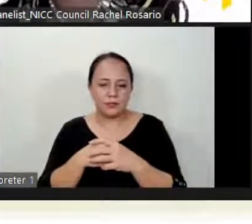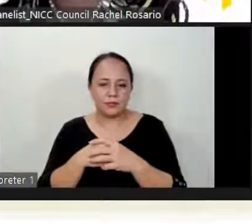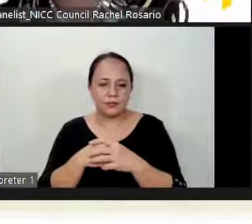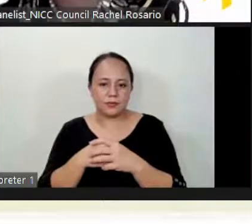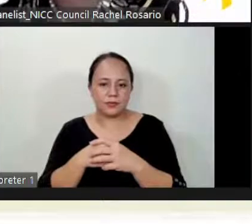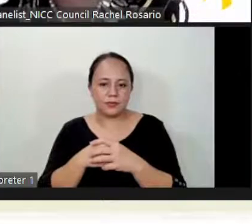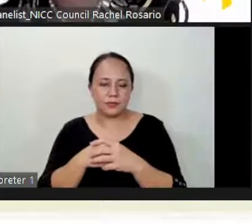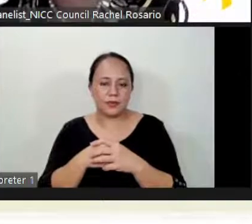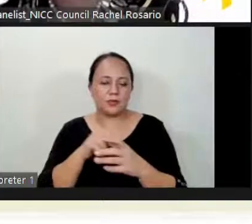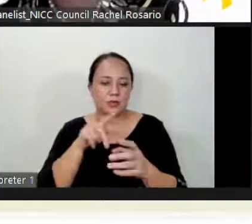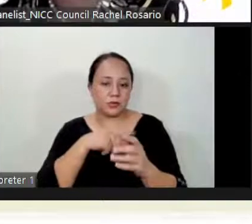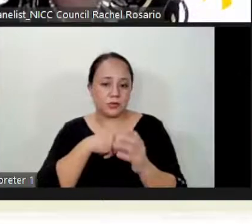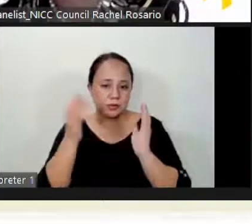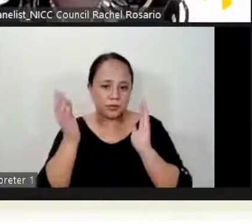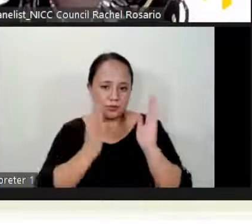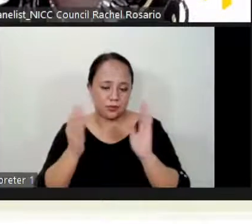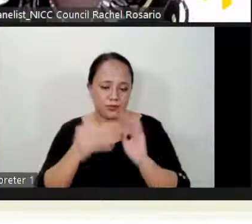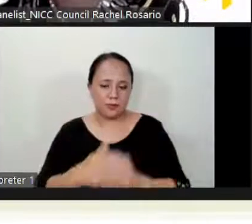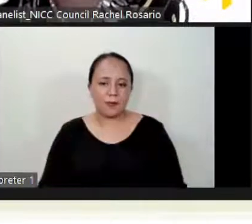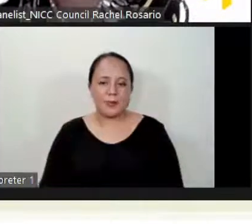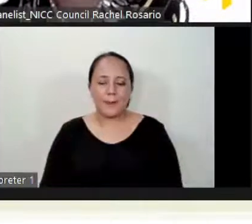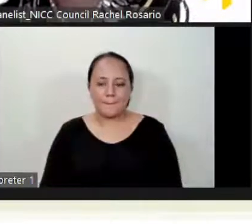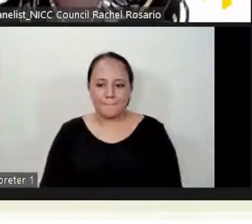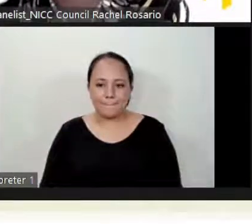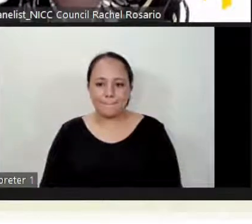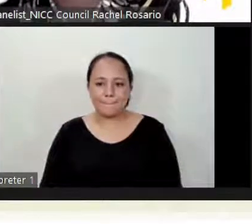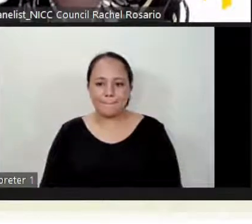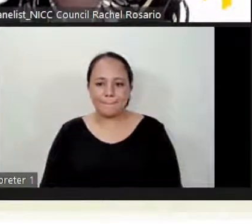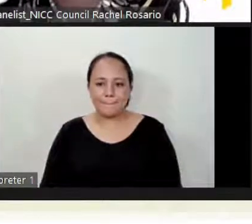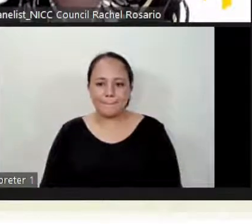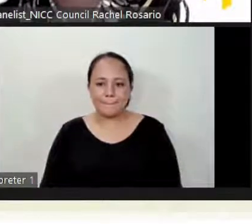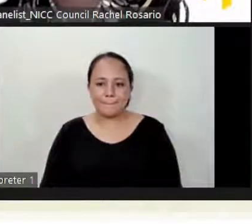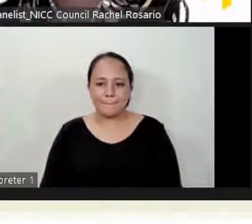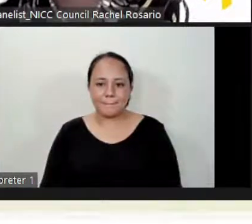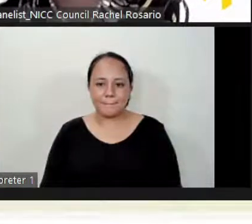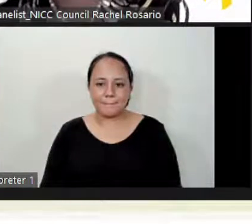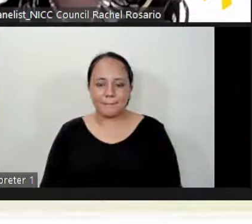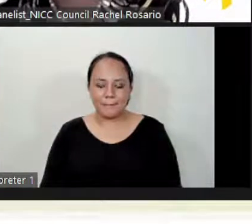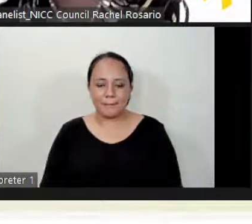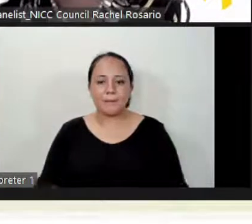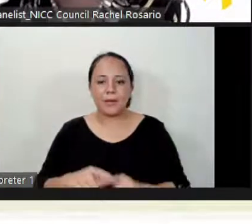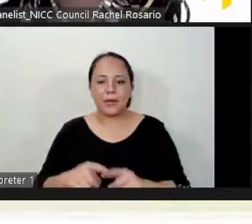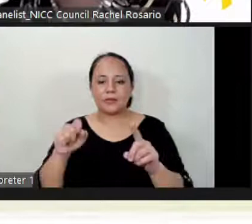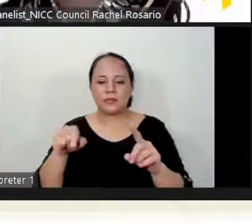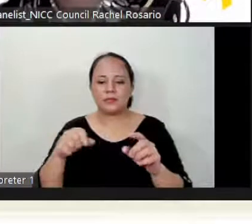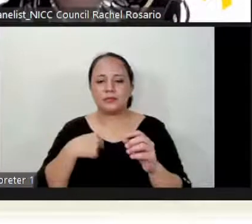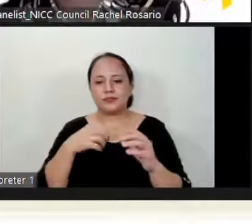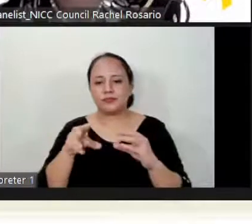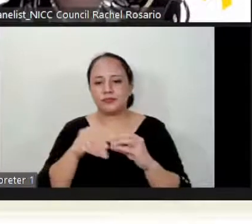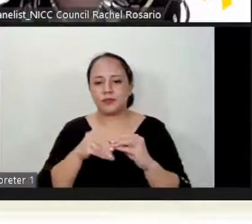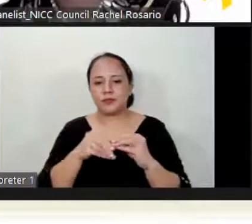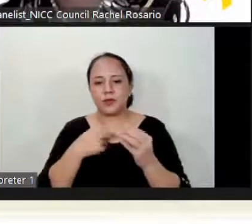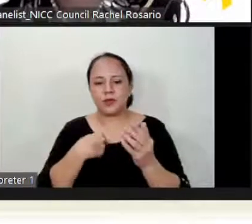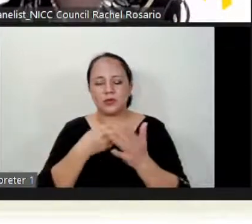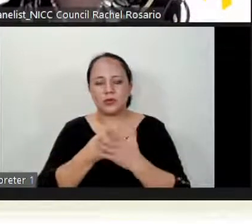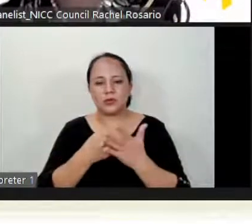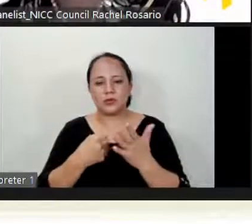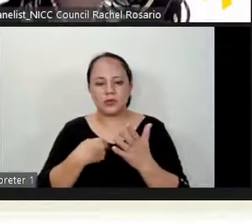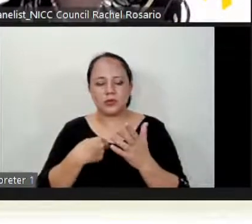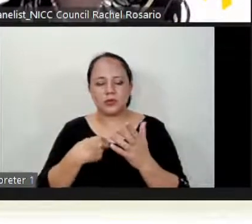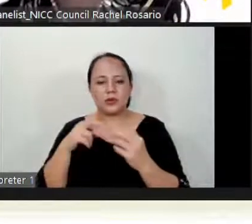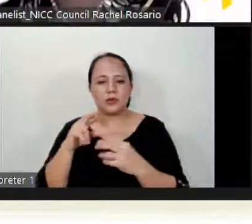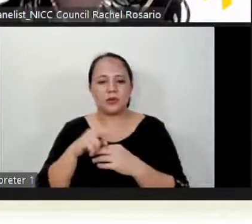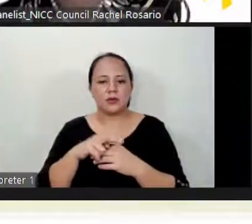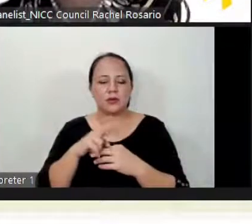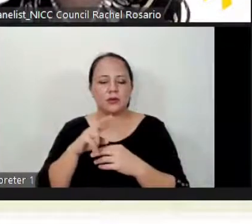personal services. So, but that should also be coupled with source of revenue. Saan